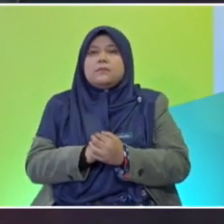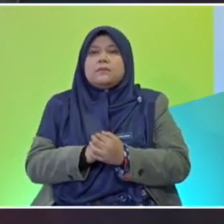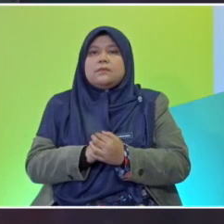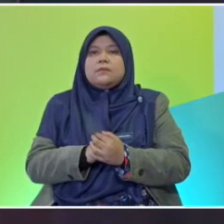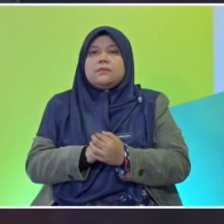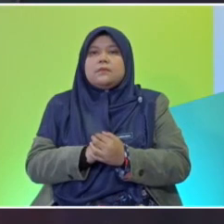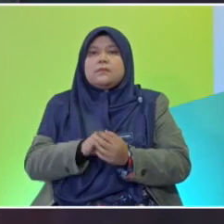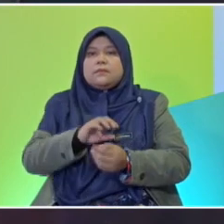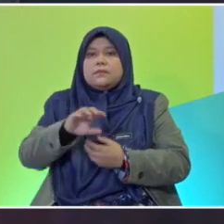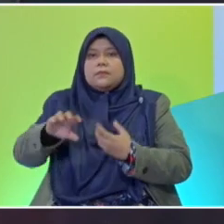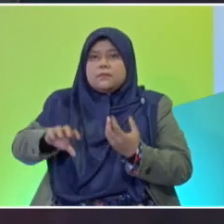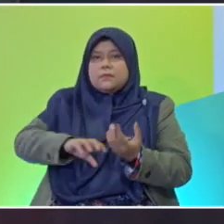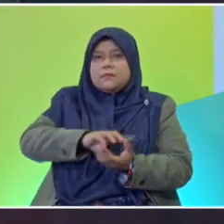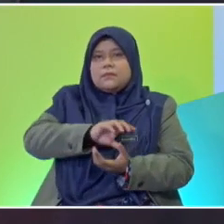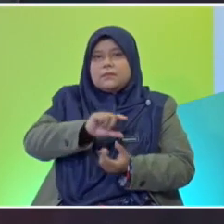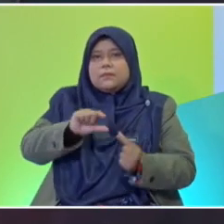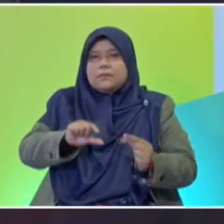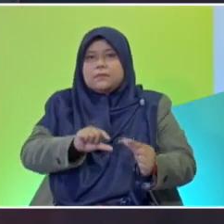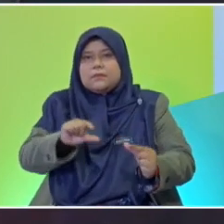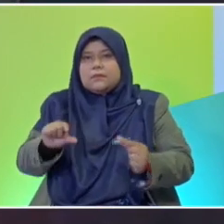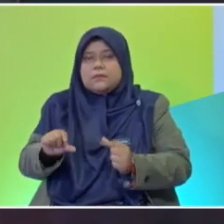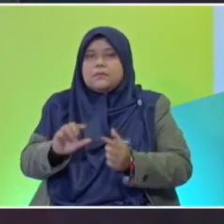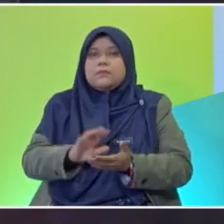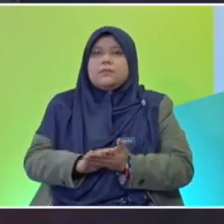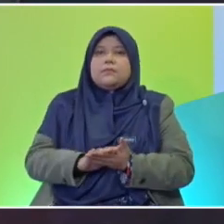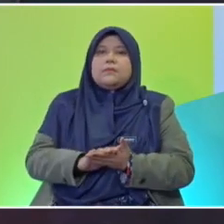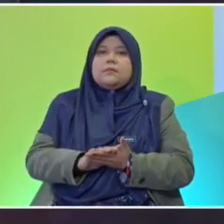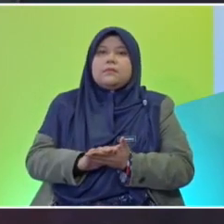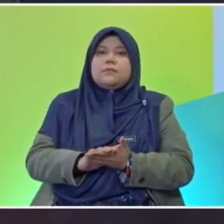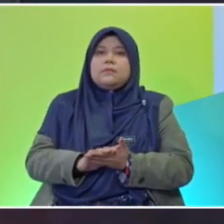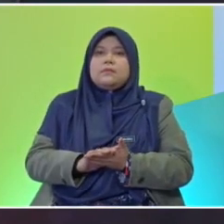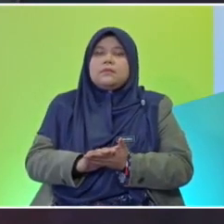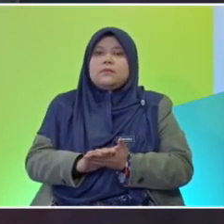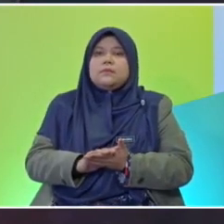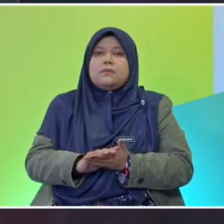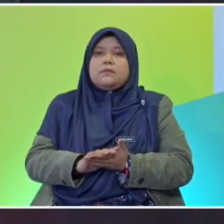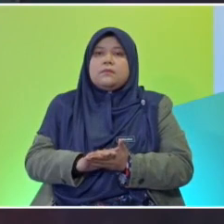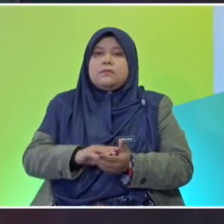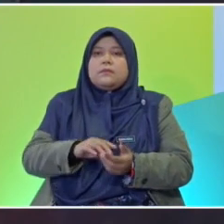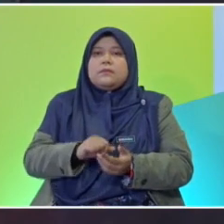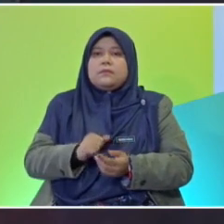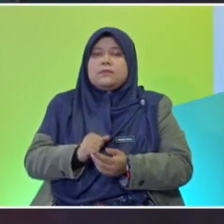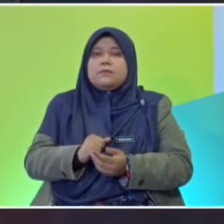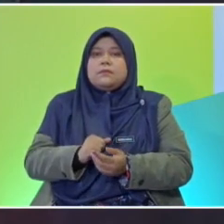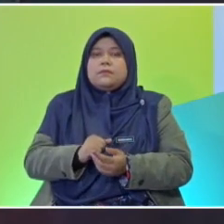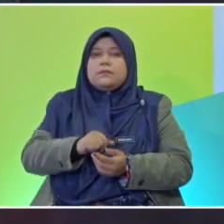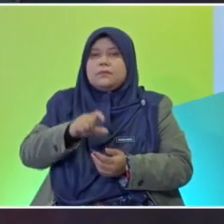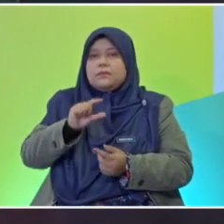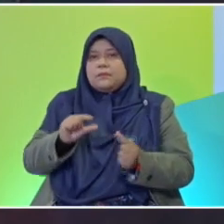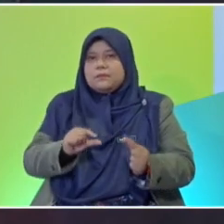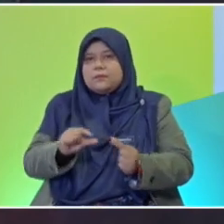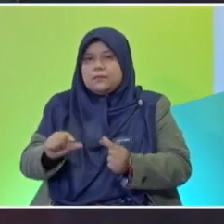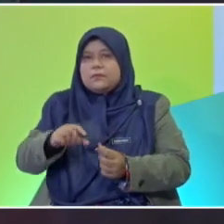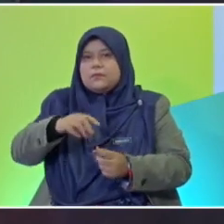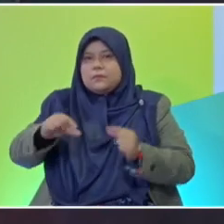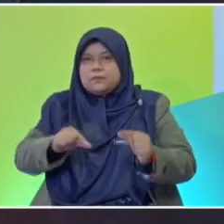same time. Yes. So in actual scenario, me and you will be moving at the same time? Yes, I'll Okay. be I'll be